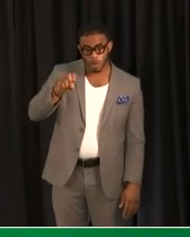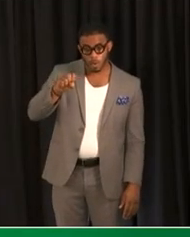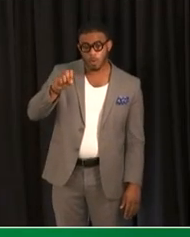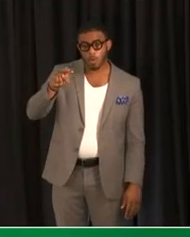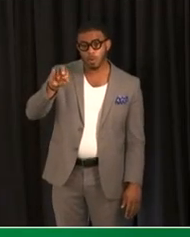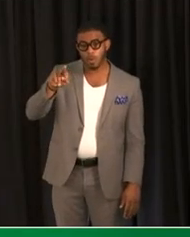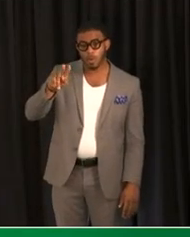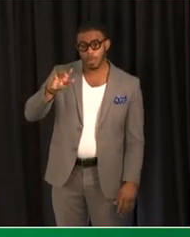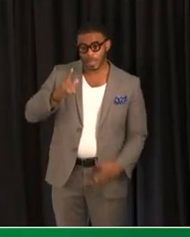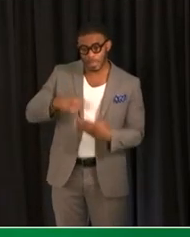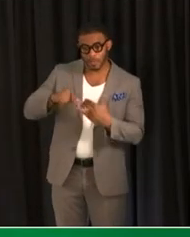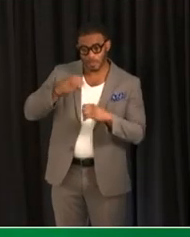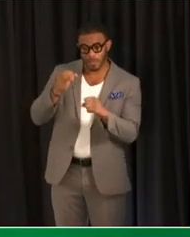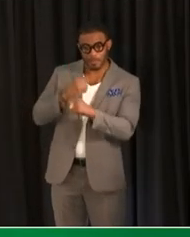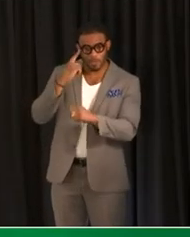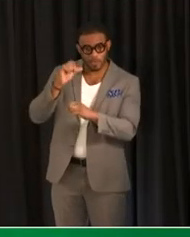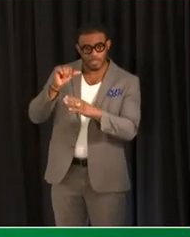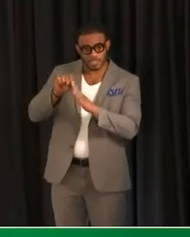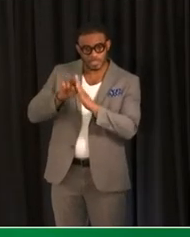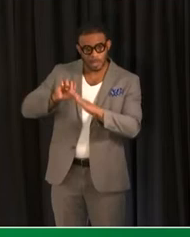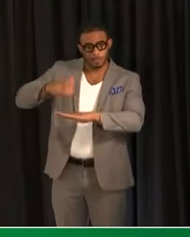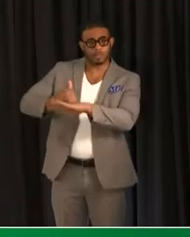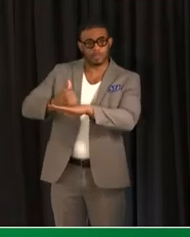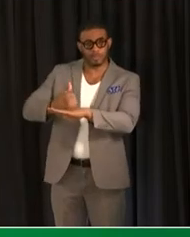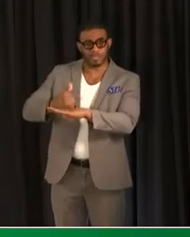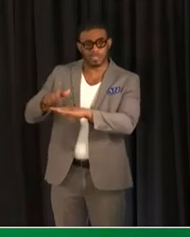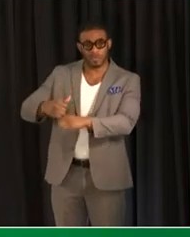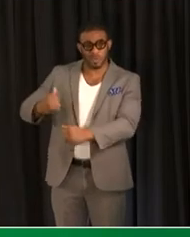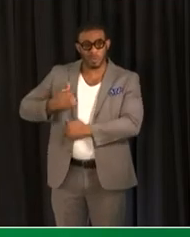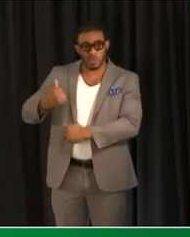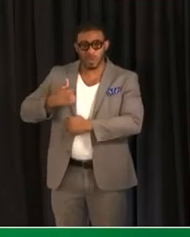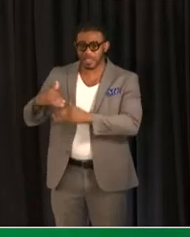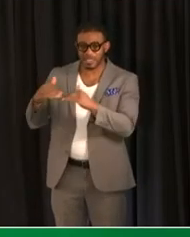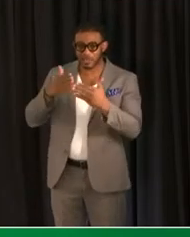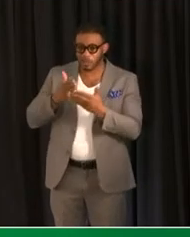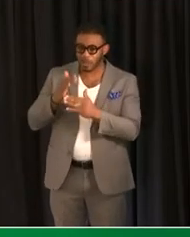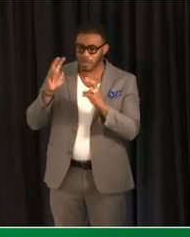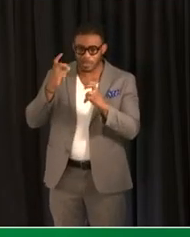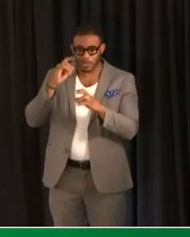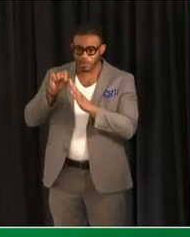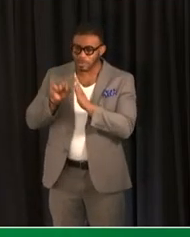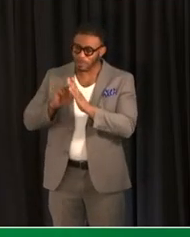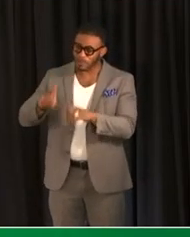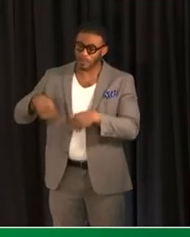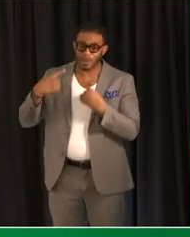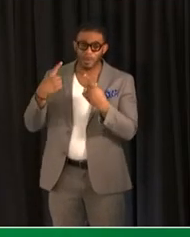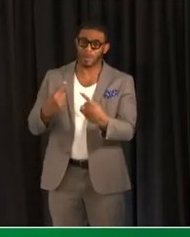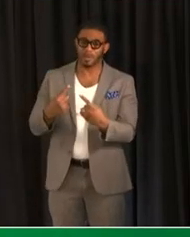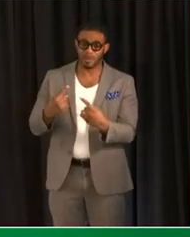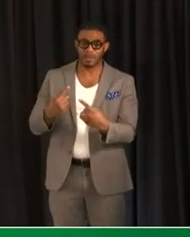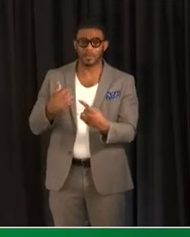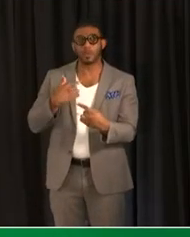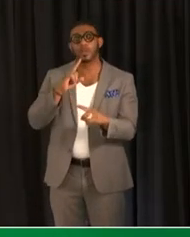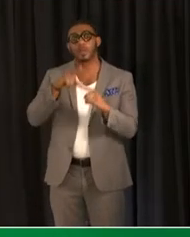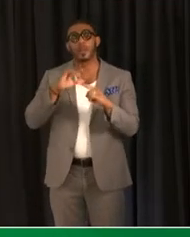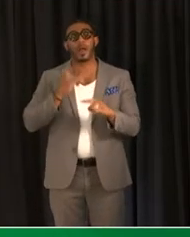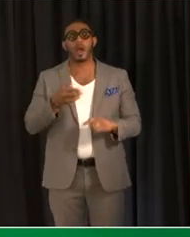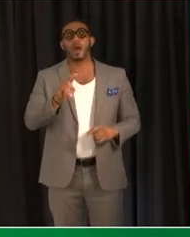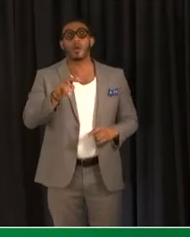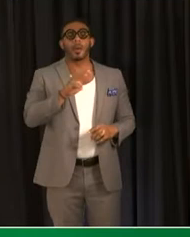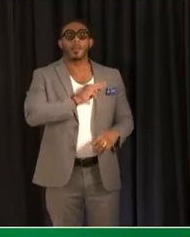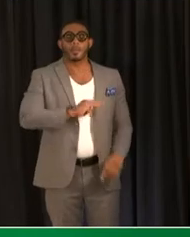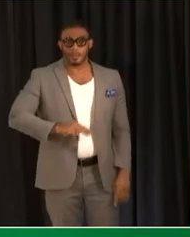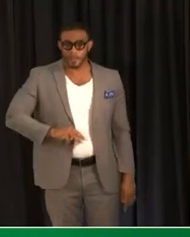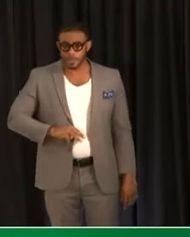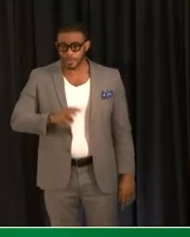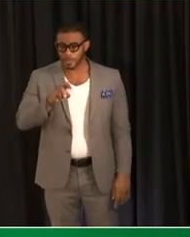week we have our fight for statehood, and she has been a warrior in civil rights issues, but for statehood for so long. We talk about